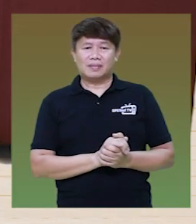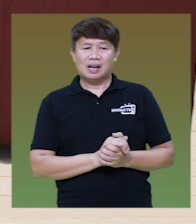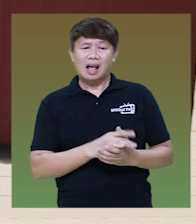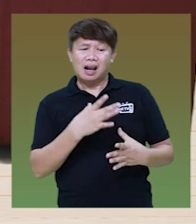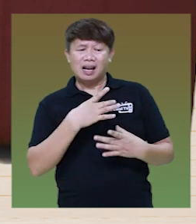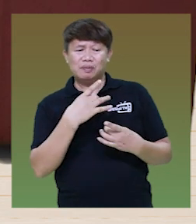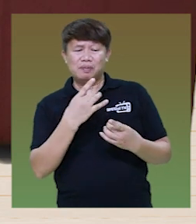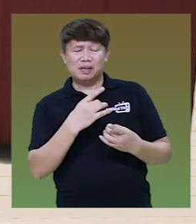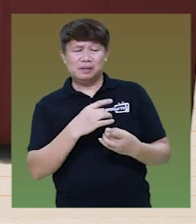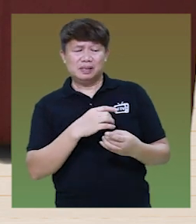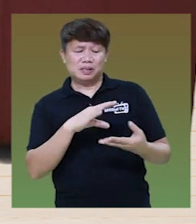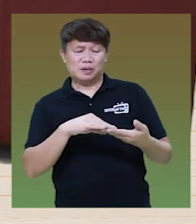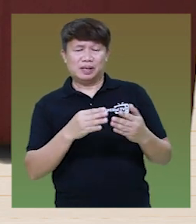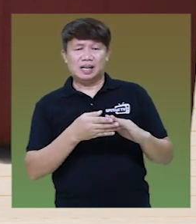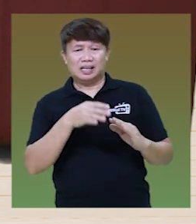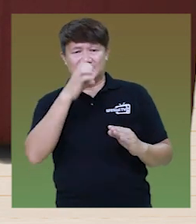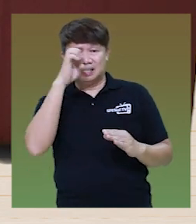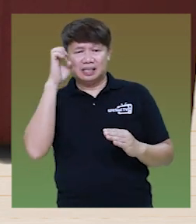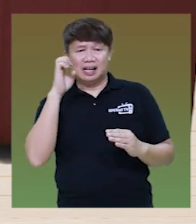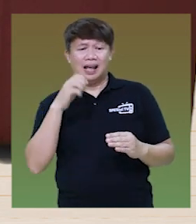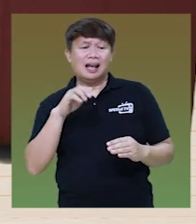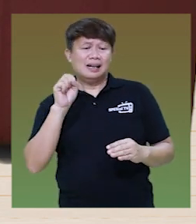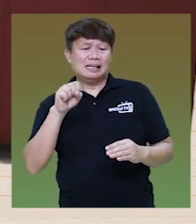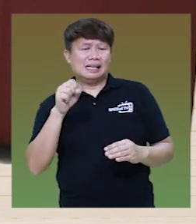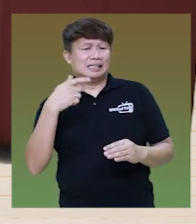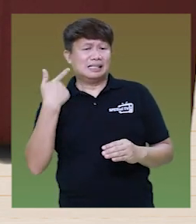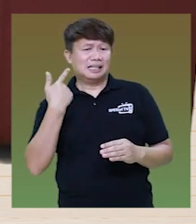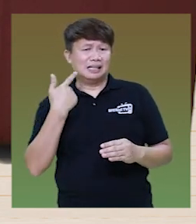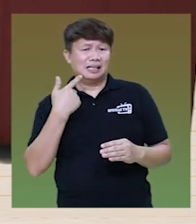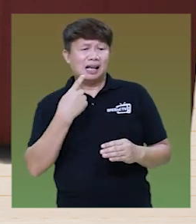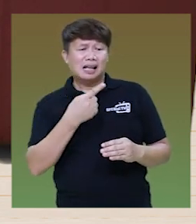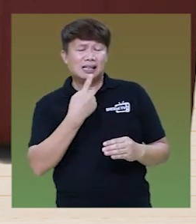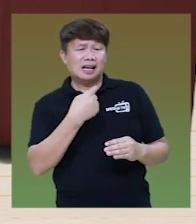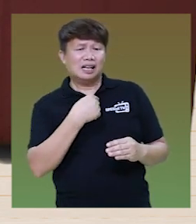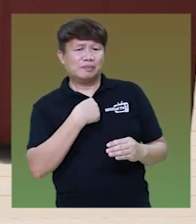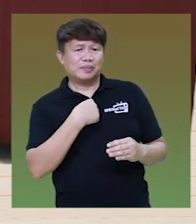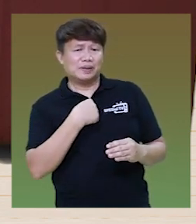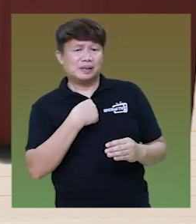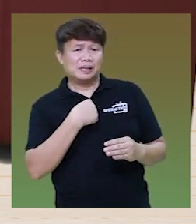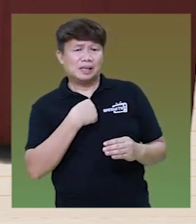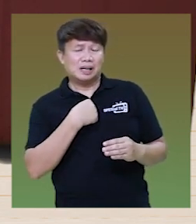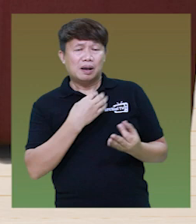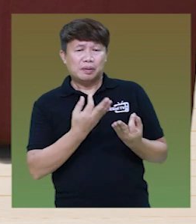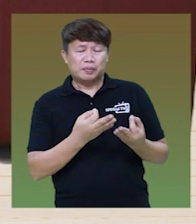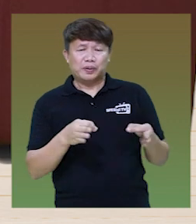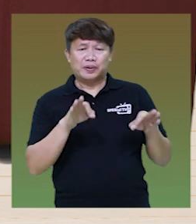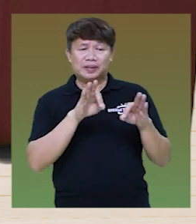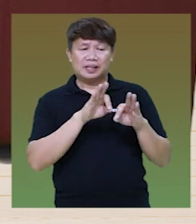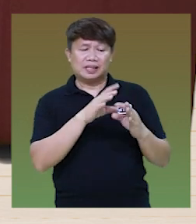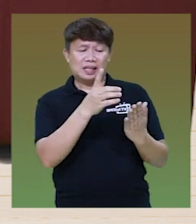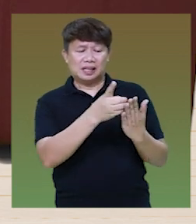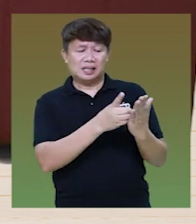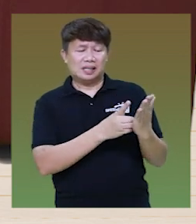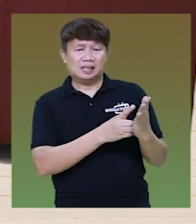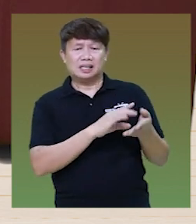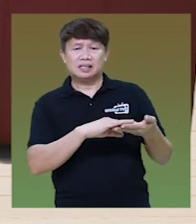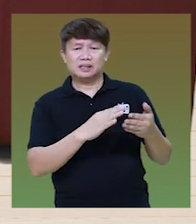Did you like the story, Eliz? Yes, Gina. Can you tell me about the important details in this